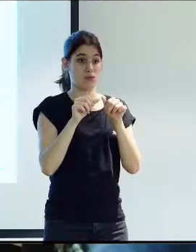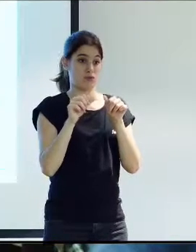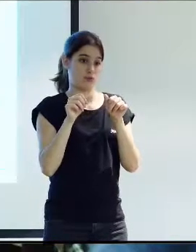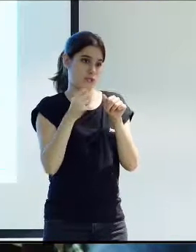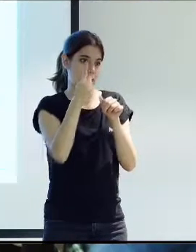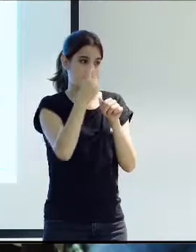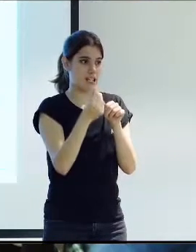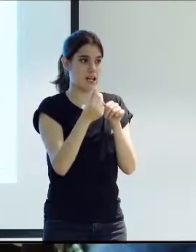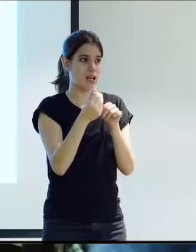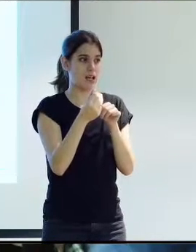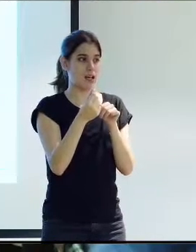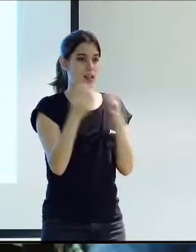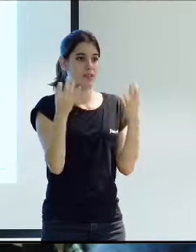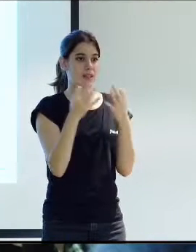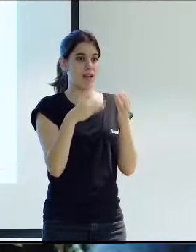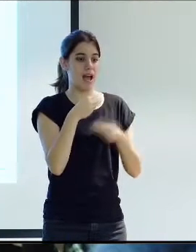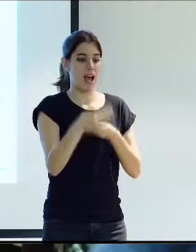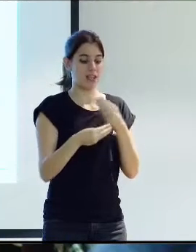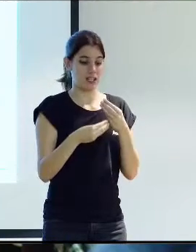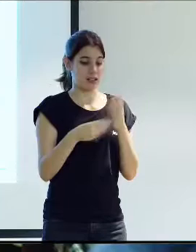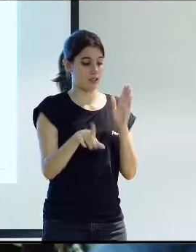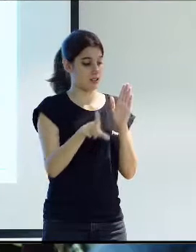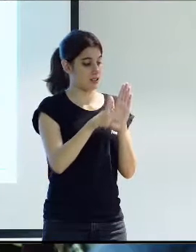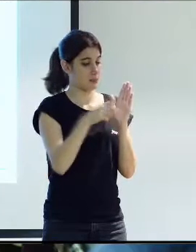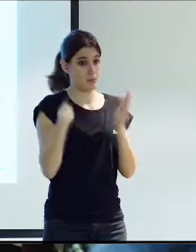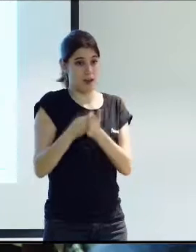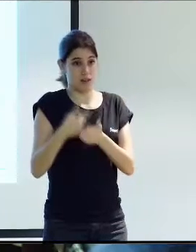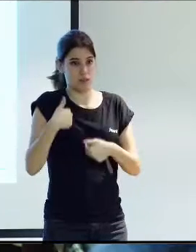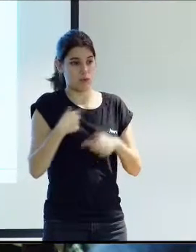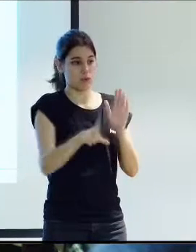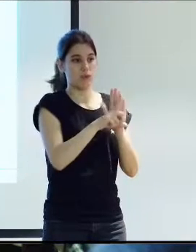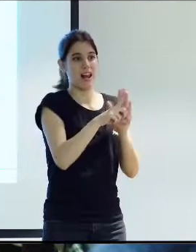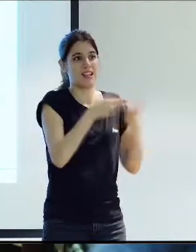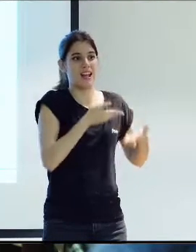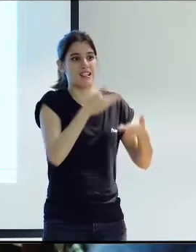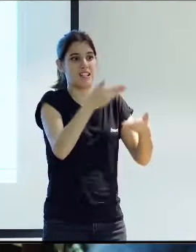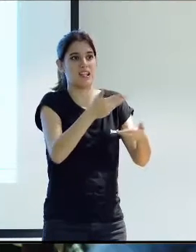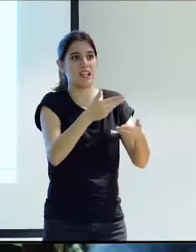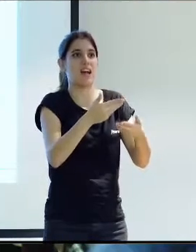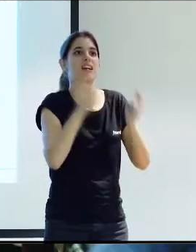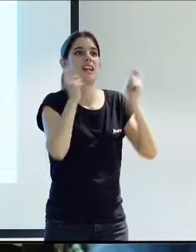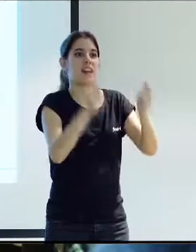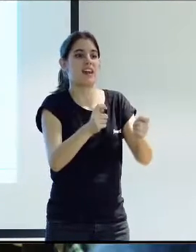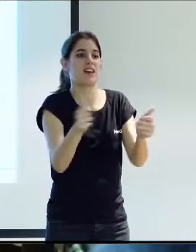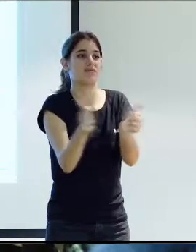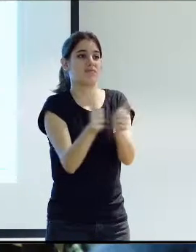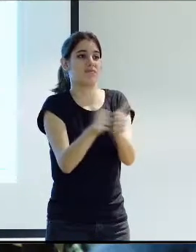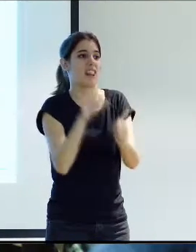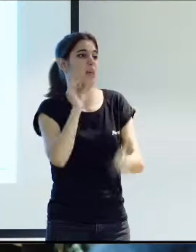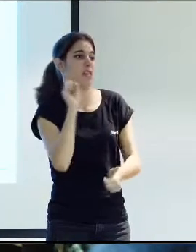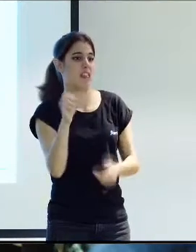day, what do we have to do? It's a law that leads to